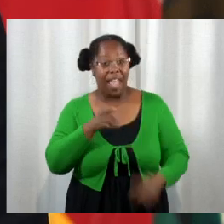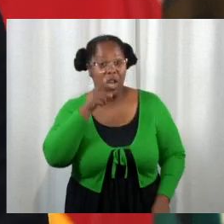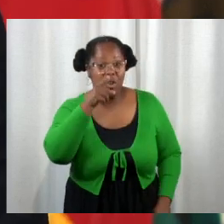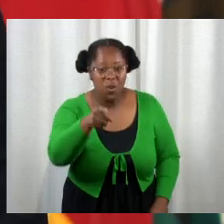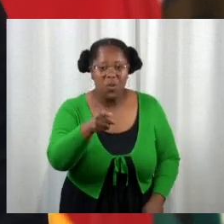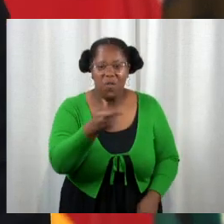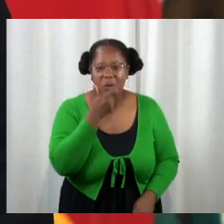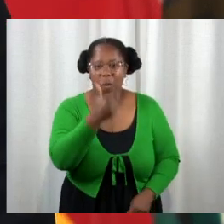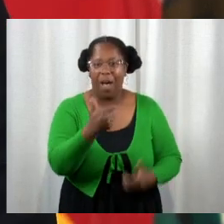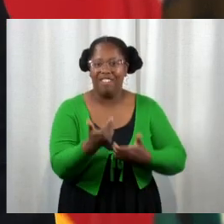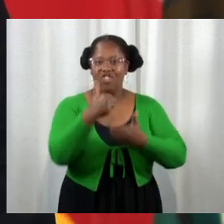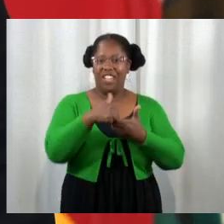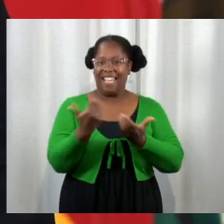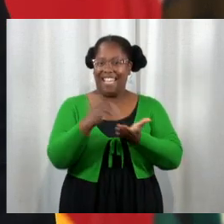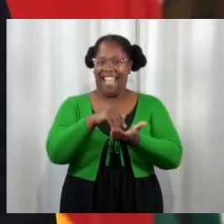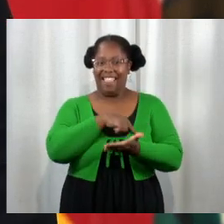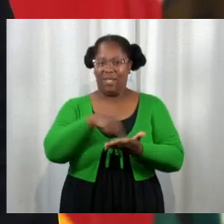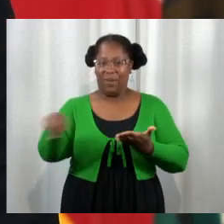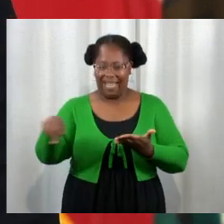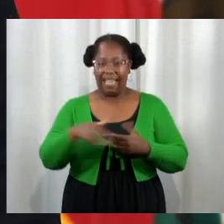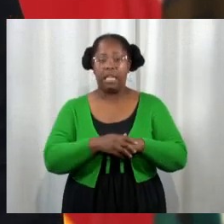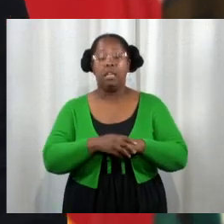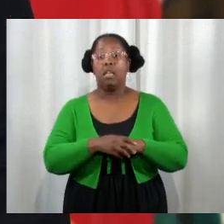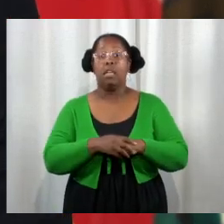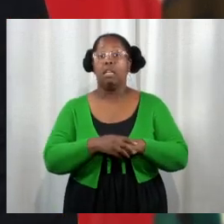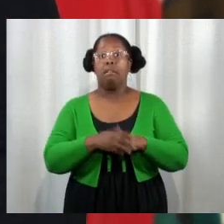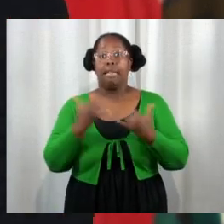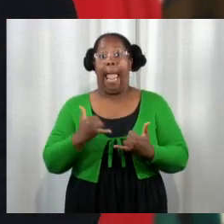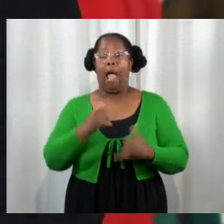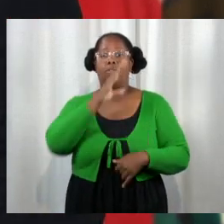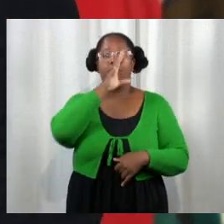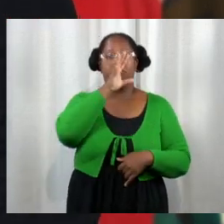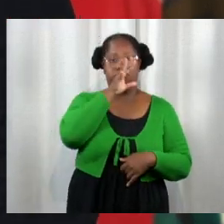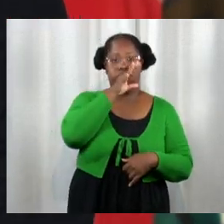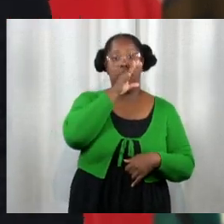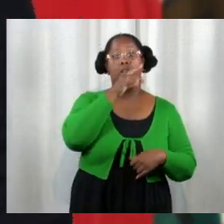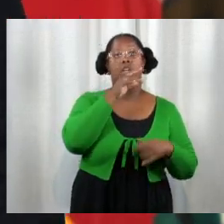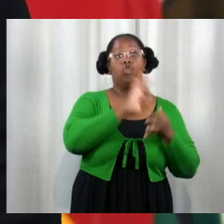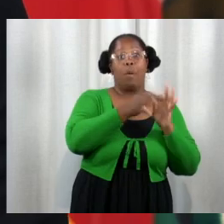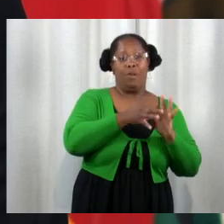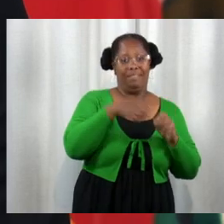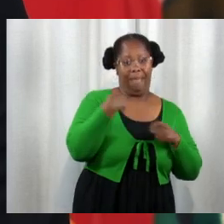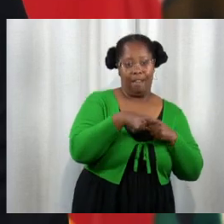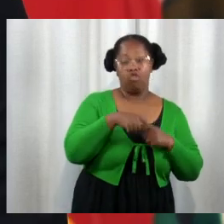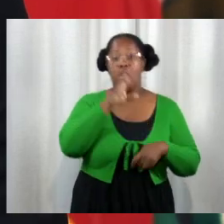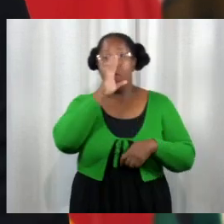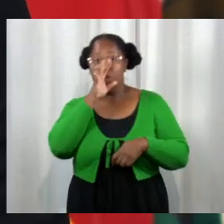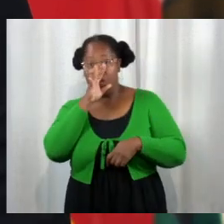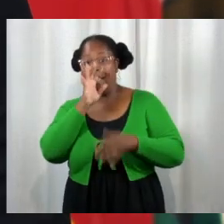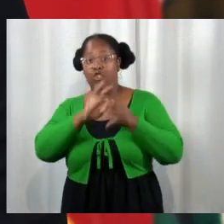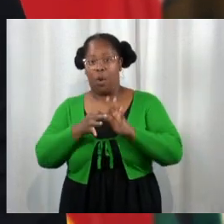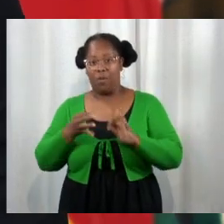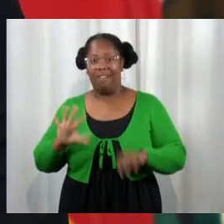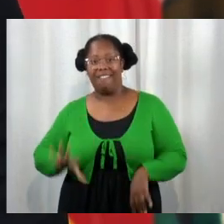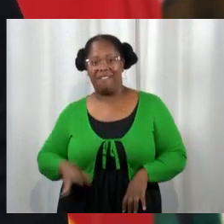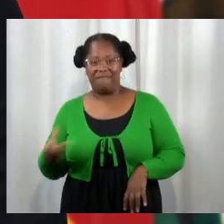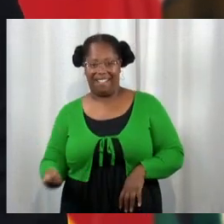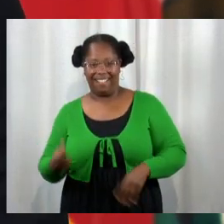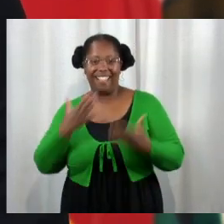for watching once again this week. And so we'll now proceed with interpretation in Spanish and Khmer. Thank you.